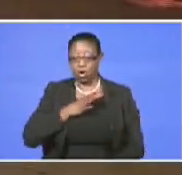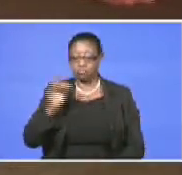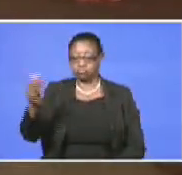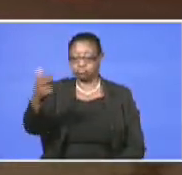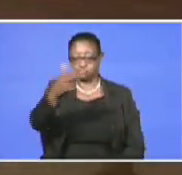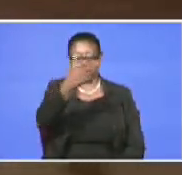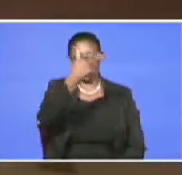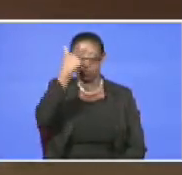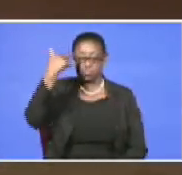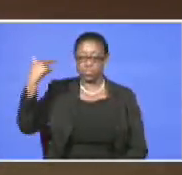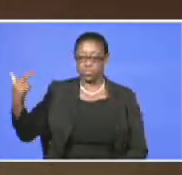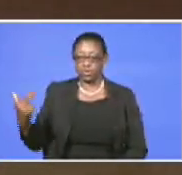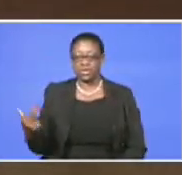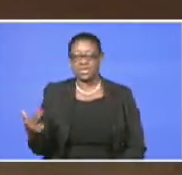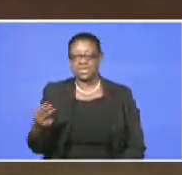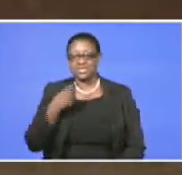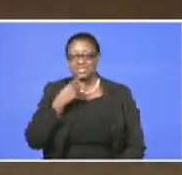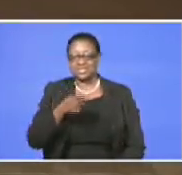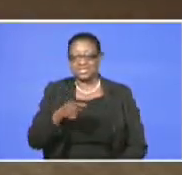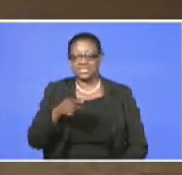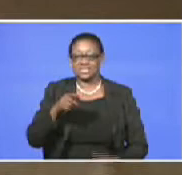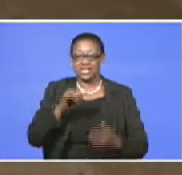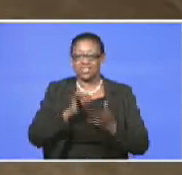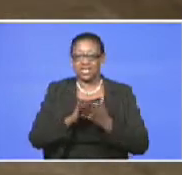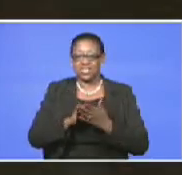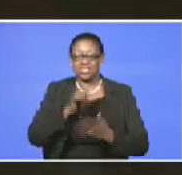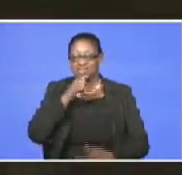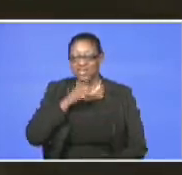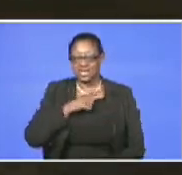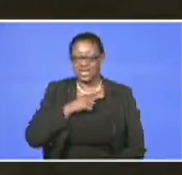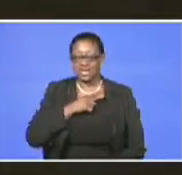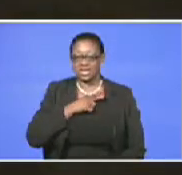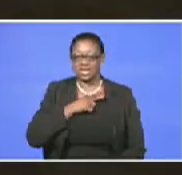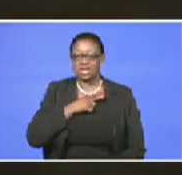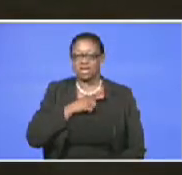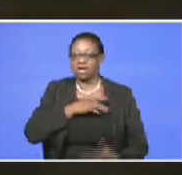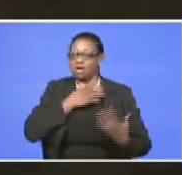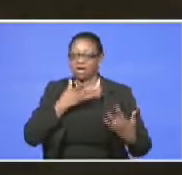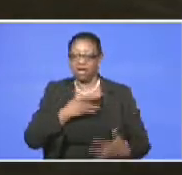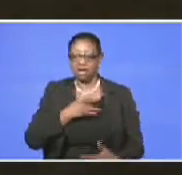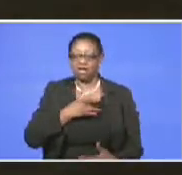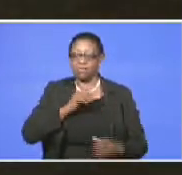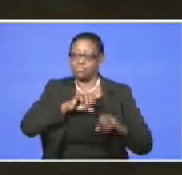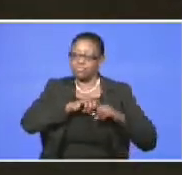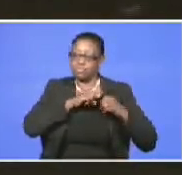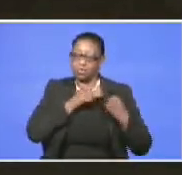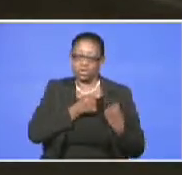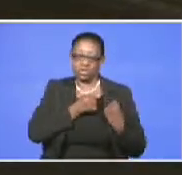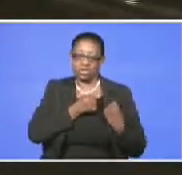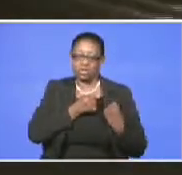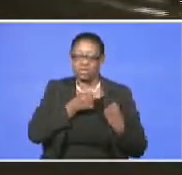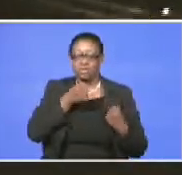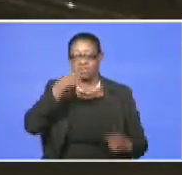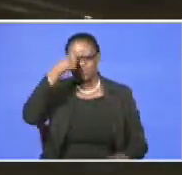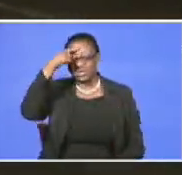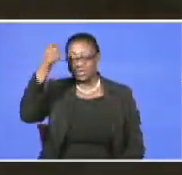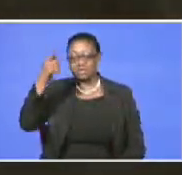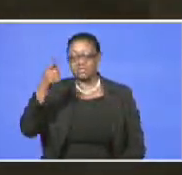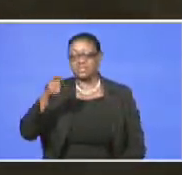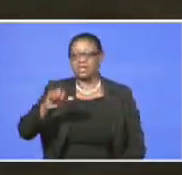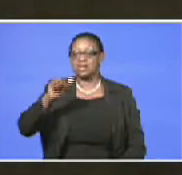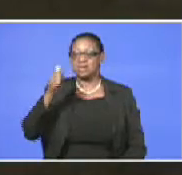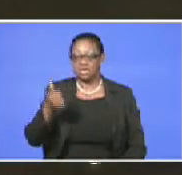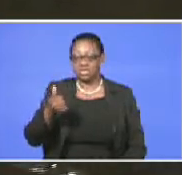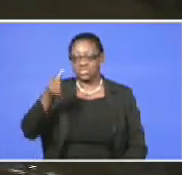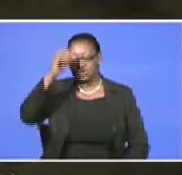personnel. The victim's mother, Rosalie Bain, told us on the scene that her heart is broken after this latest incident that claimed the life